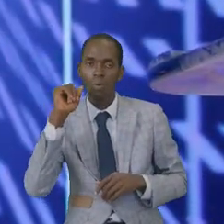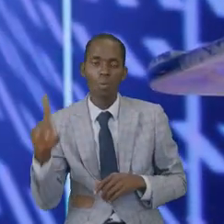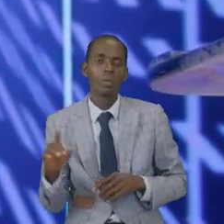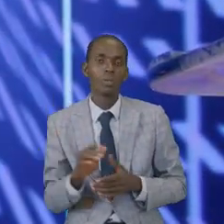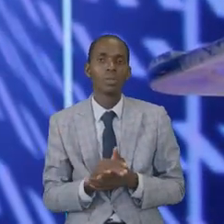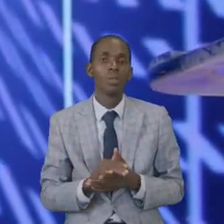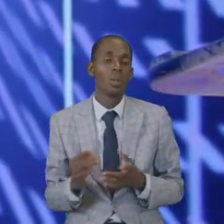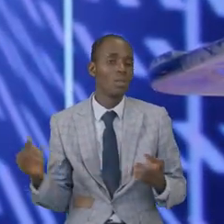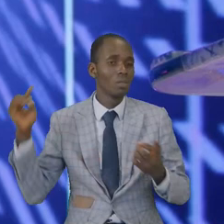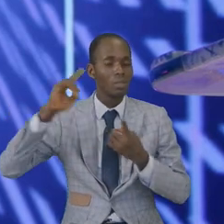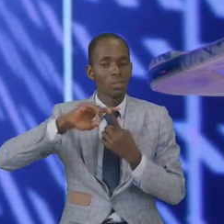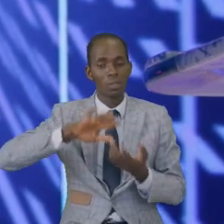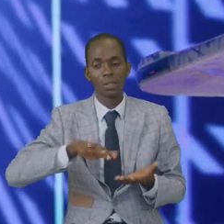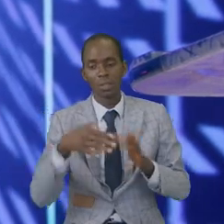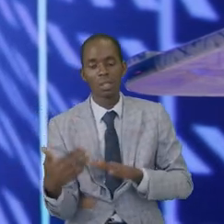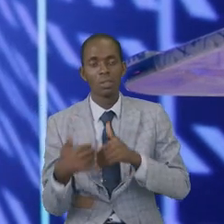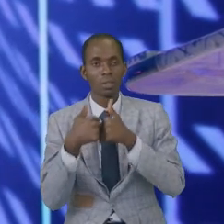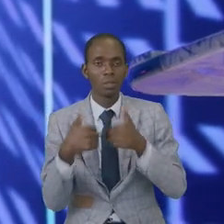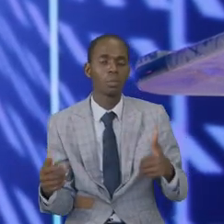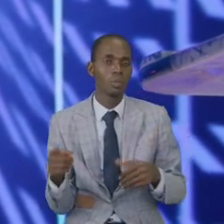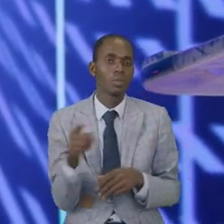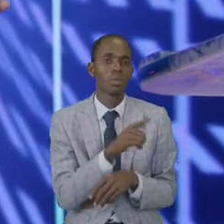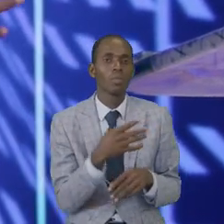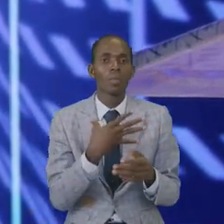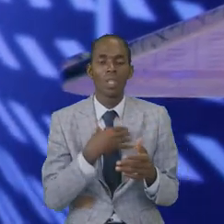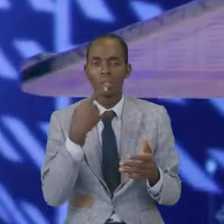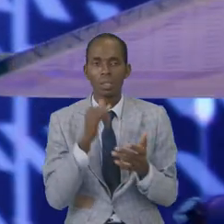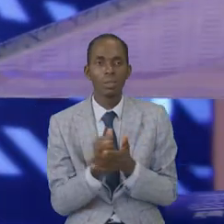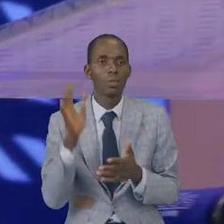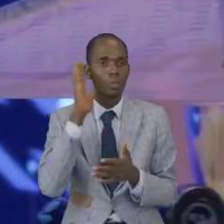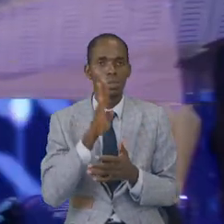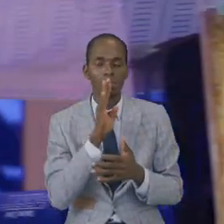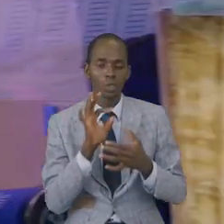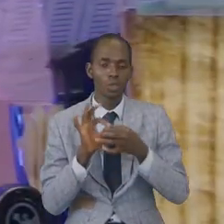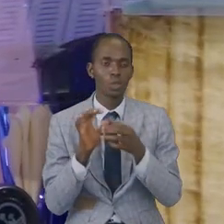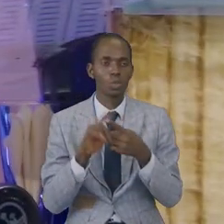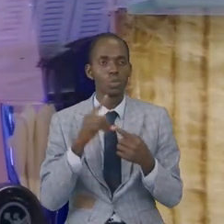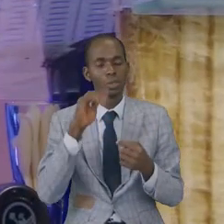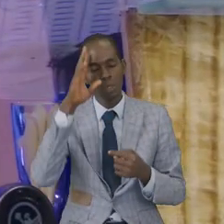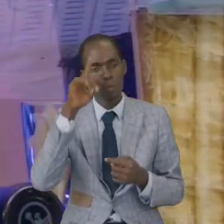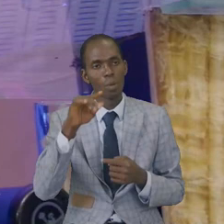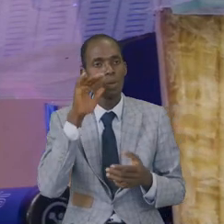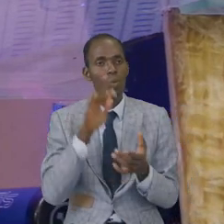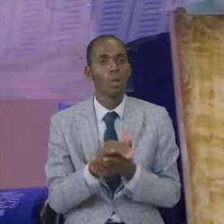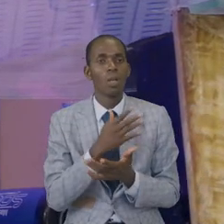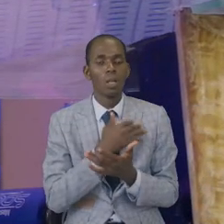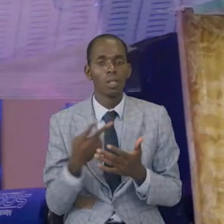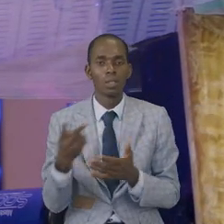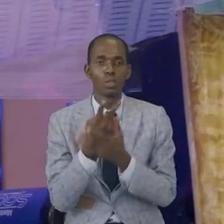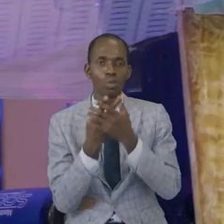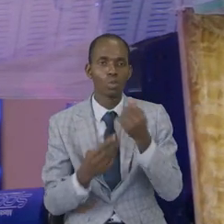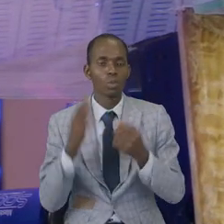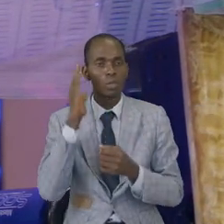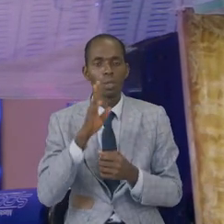woman, till death do them part. It says, shall be joined unto his wife, and they two shall be